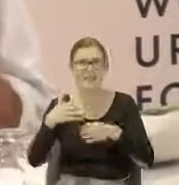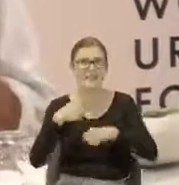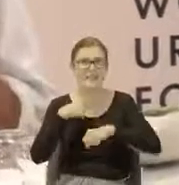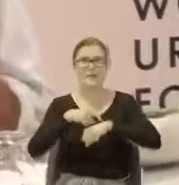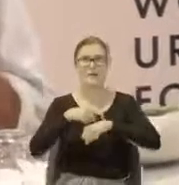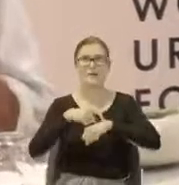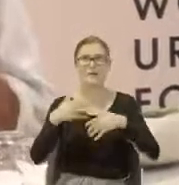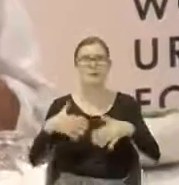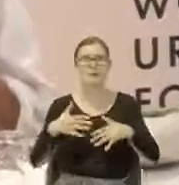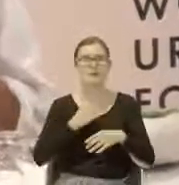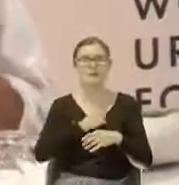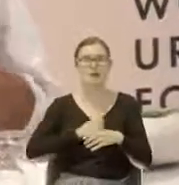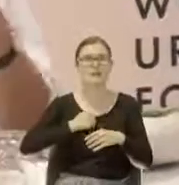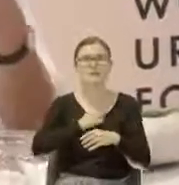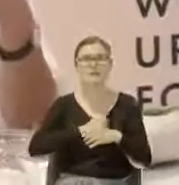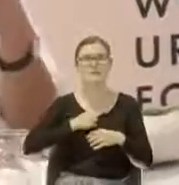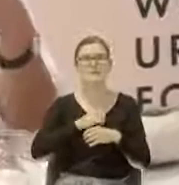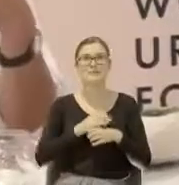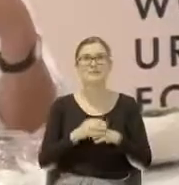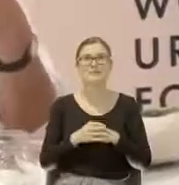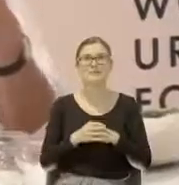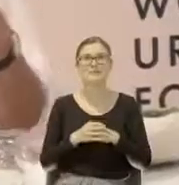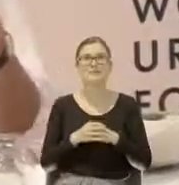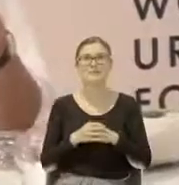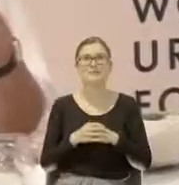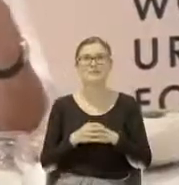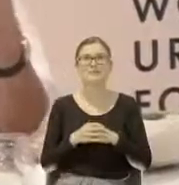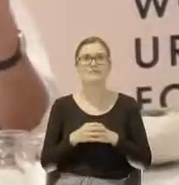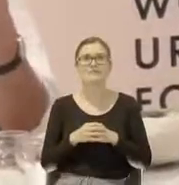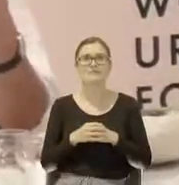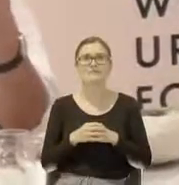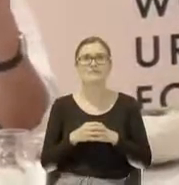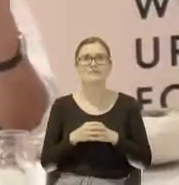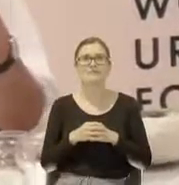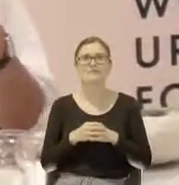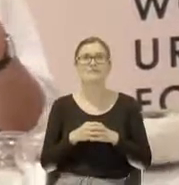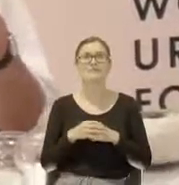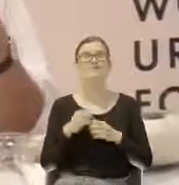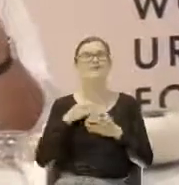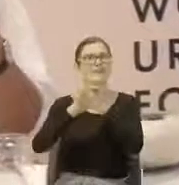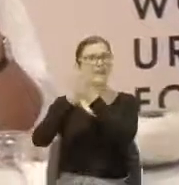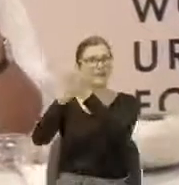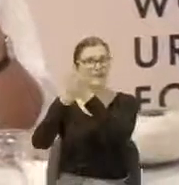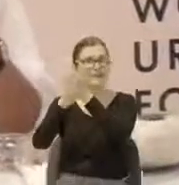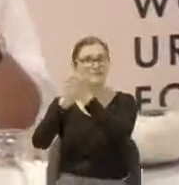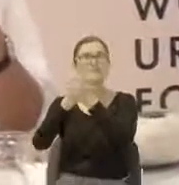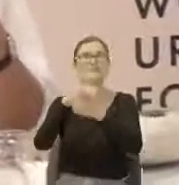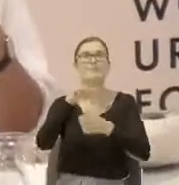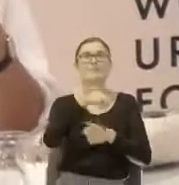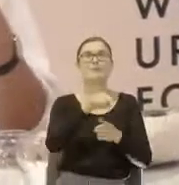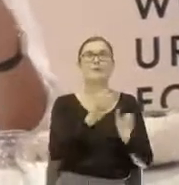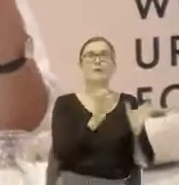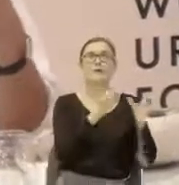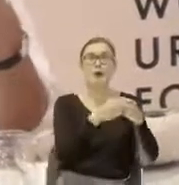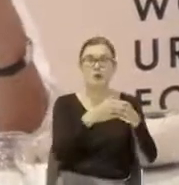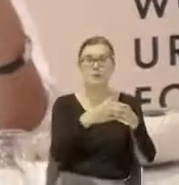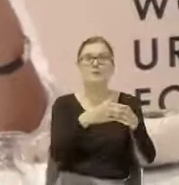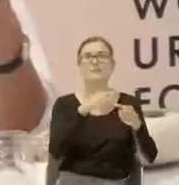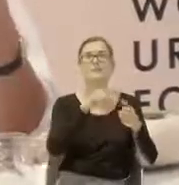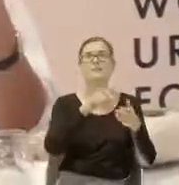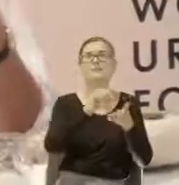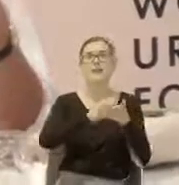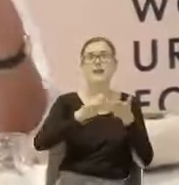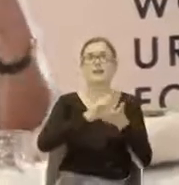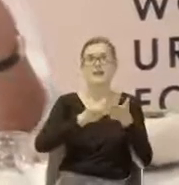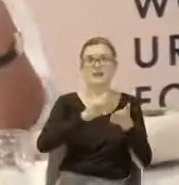Amelia, your support, to bring forward these openings, these creative spaces, to make possible the kinds of multi-level governance